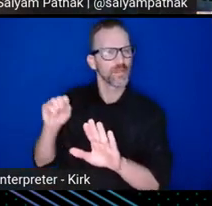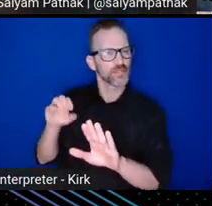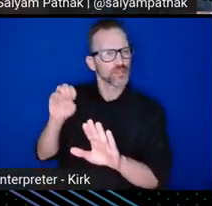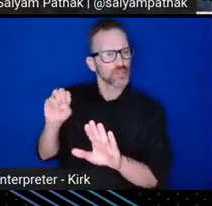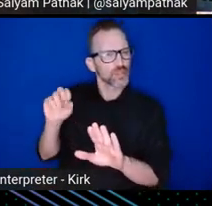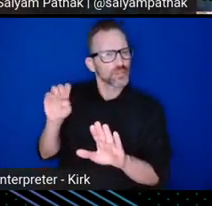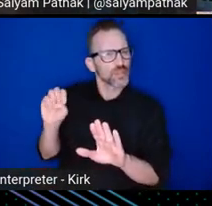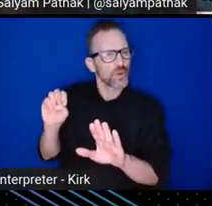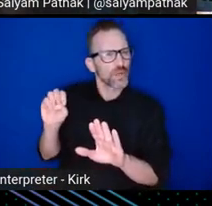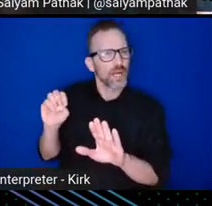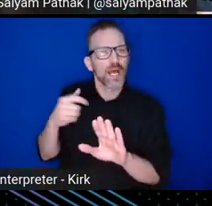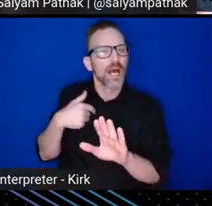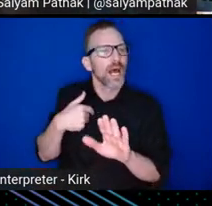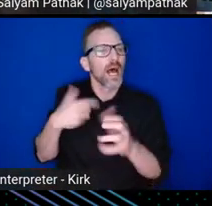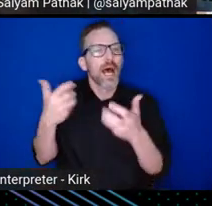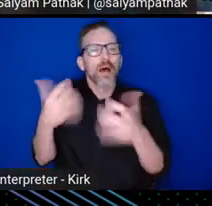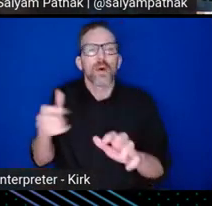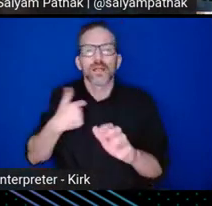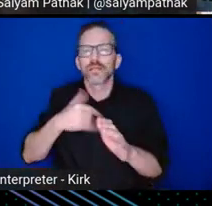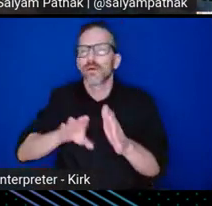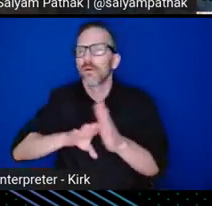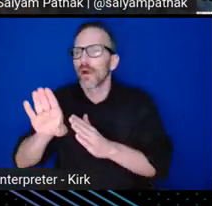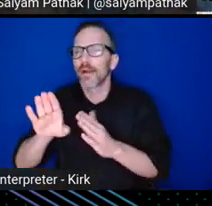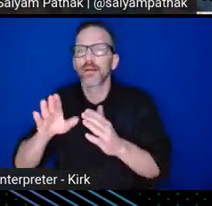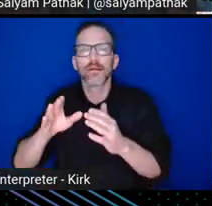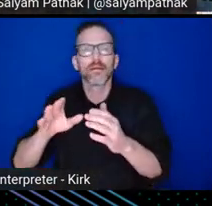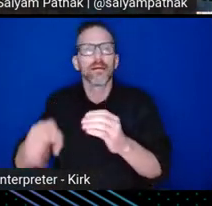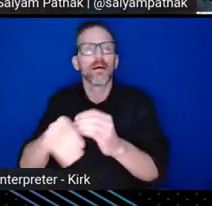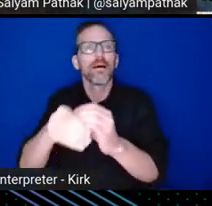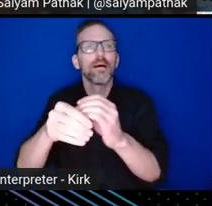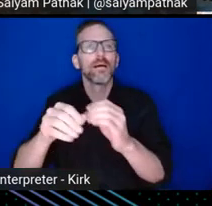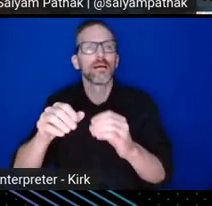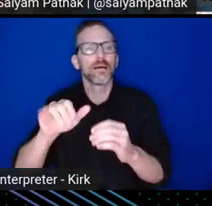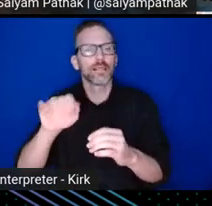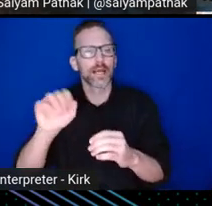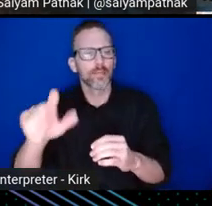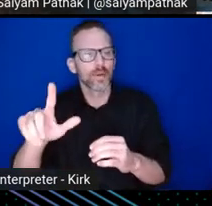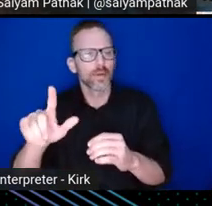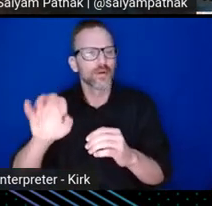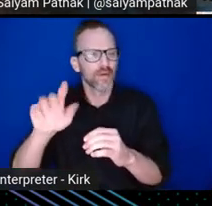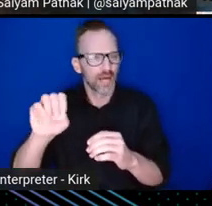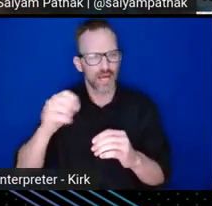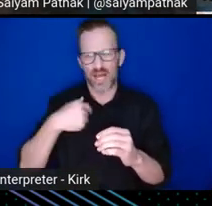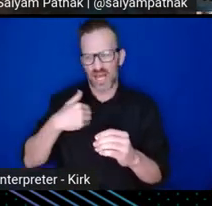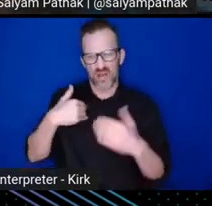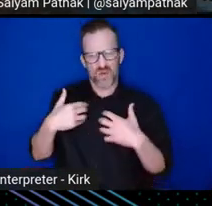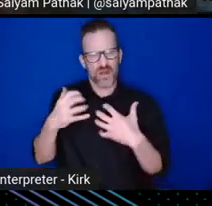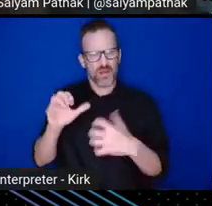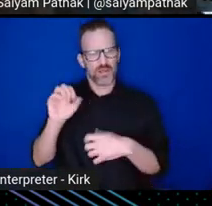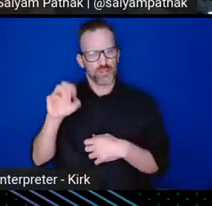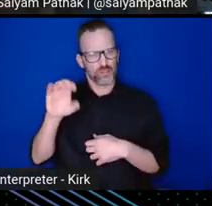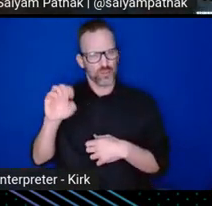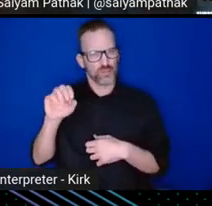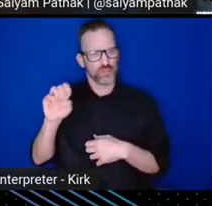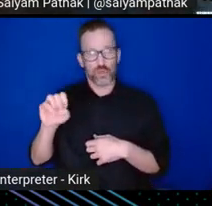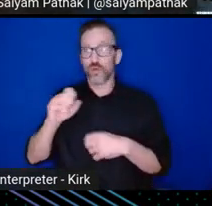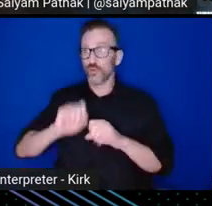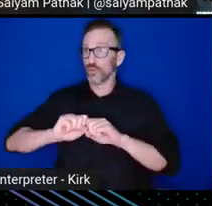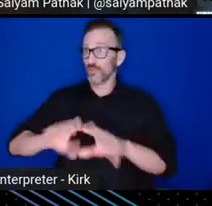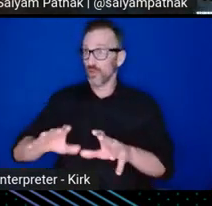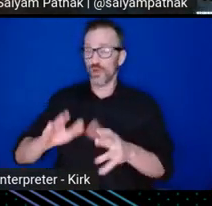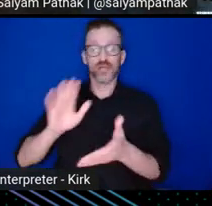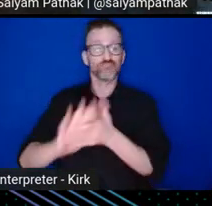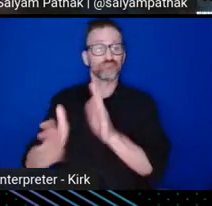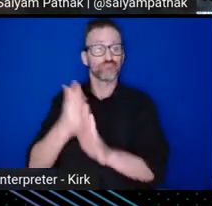write any Docker files. I don't want to write any YAML files. I just have my source code. I wanted to deploy, and here you go. You have Waypoint